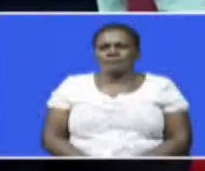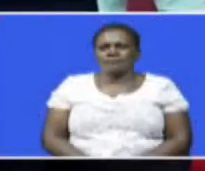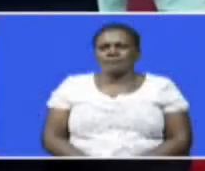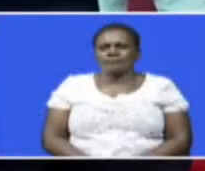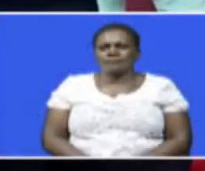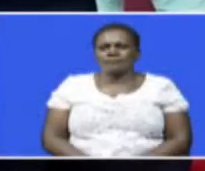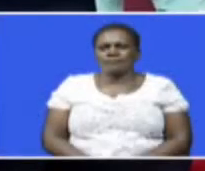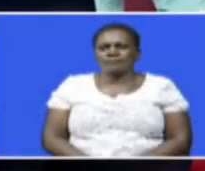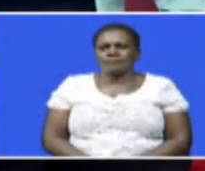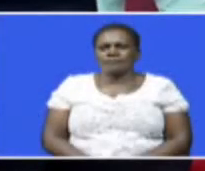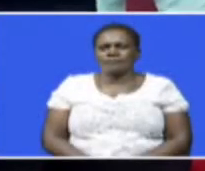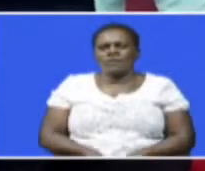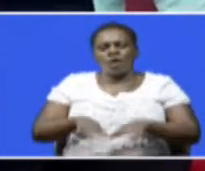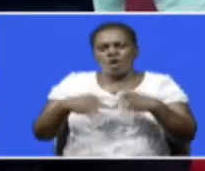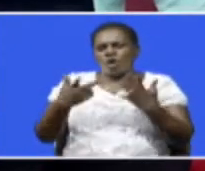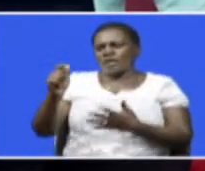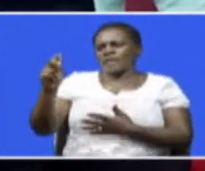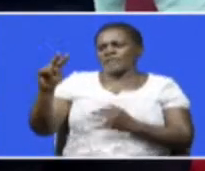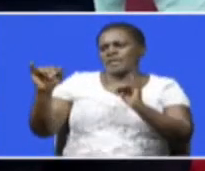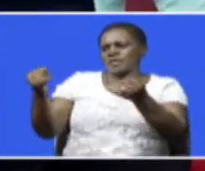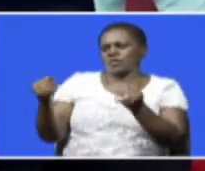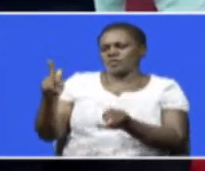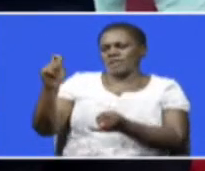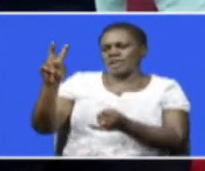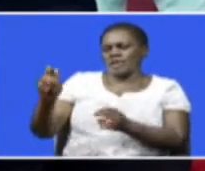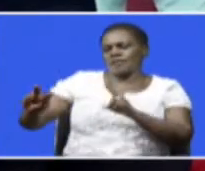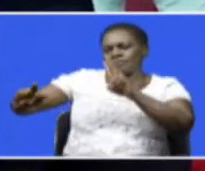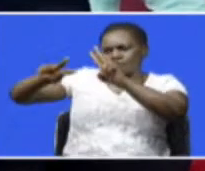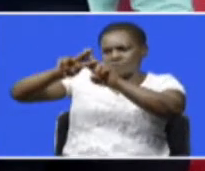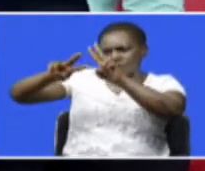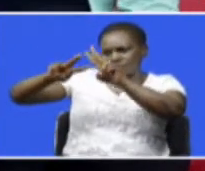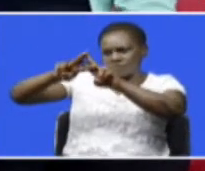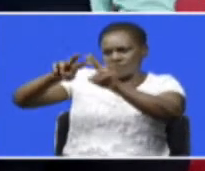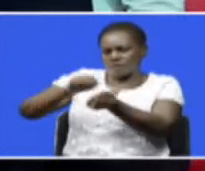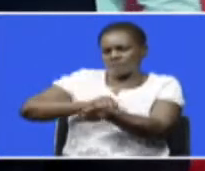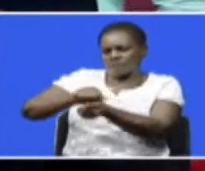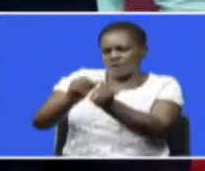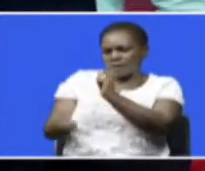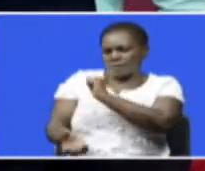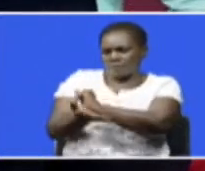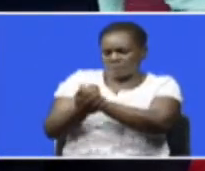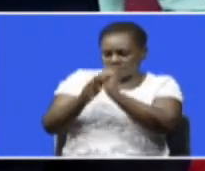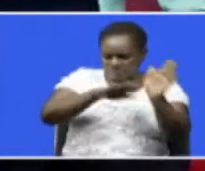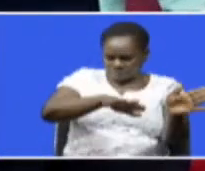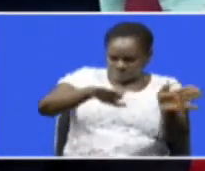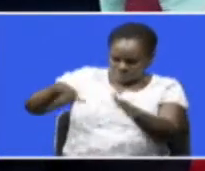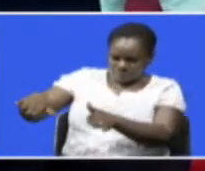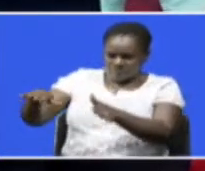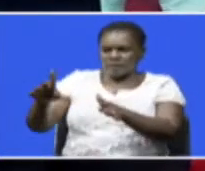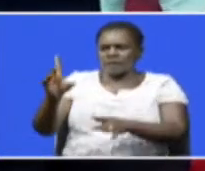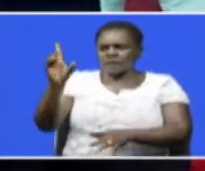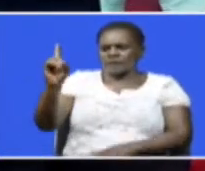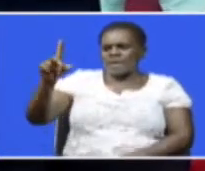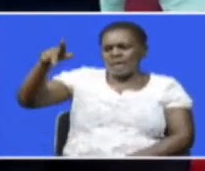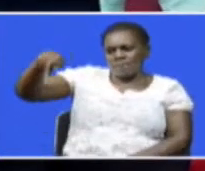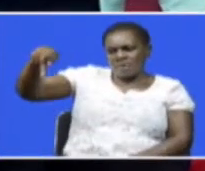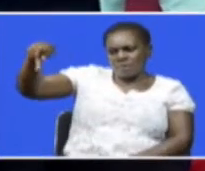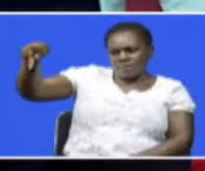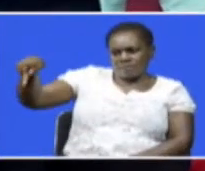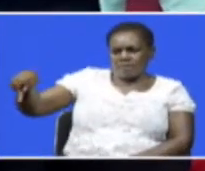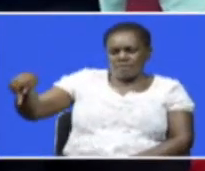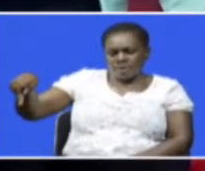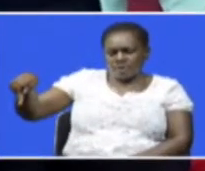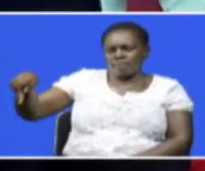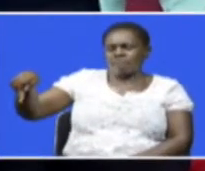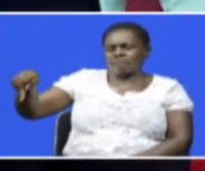at the Jesse Rogers or at KT News KE, the hashtag to use is Friday Briefing. Now moving on, the Director of Public Prosecution,